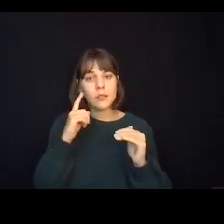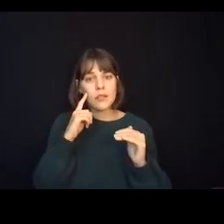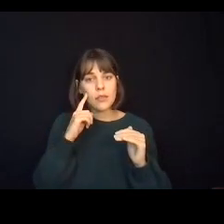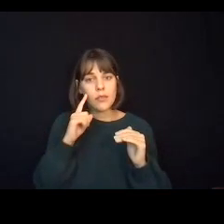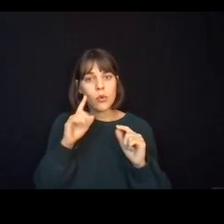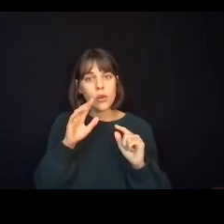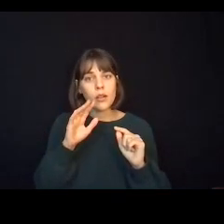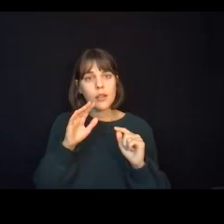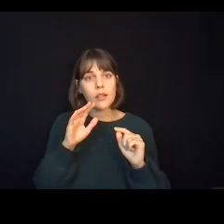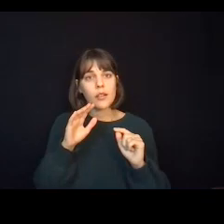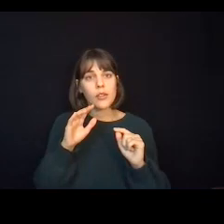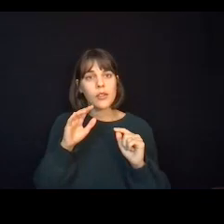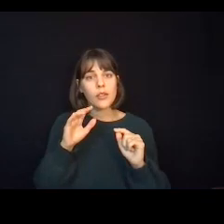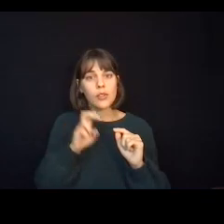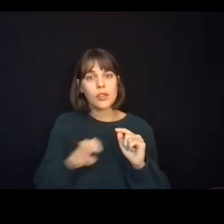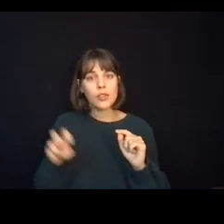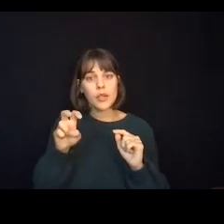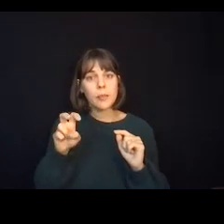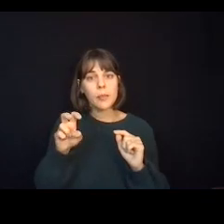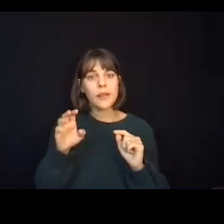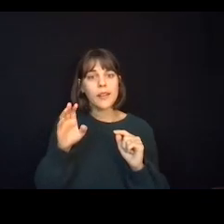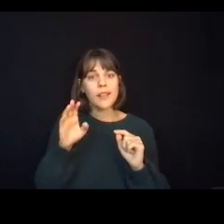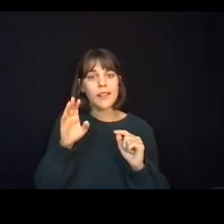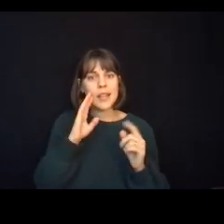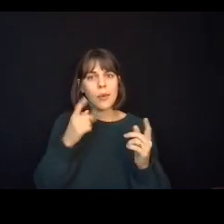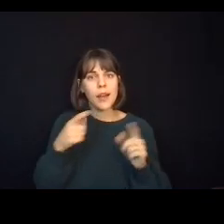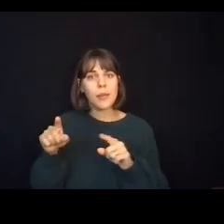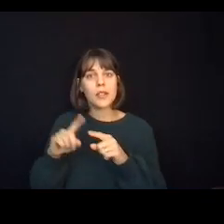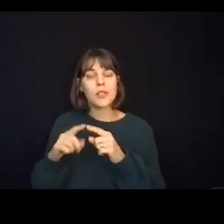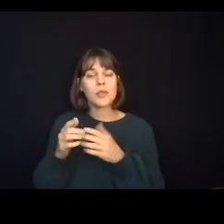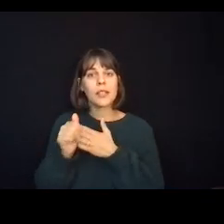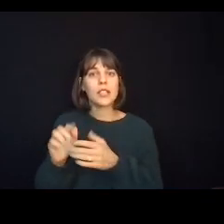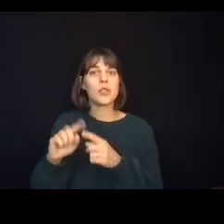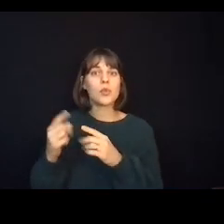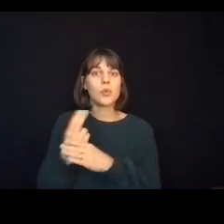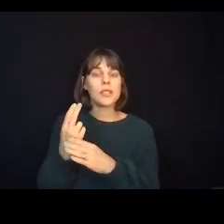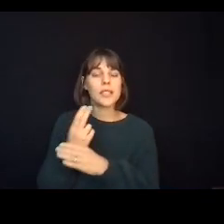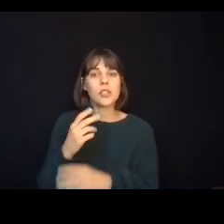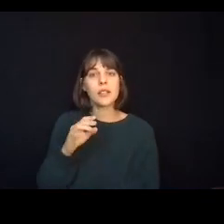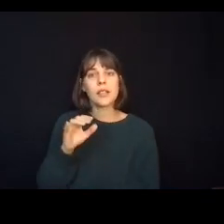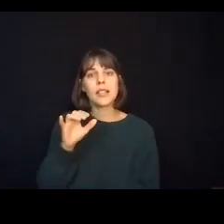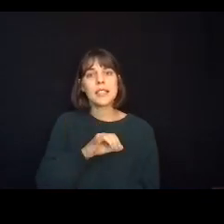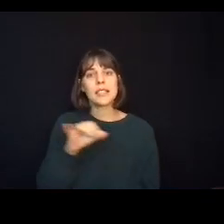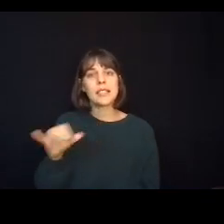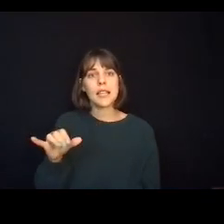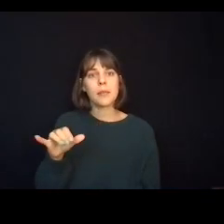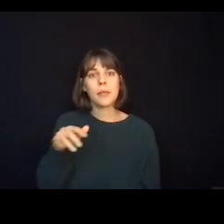and the offs are happening that lead to that utilization. So in this case, that same 921 inbound trip,